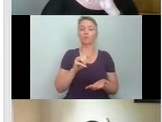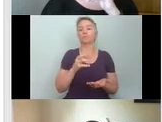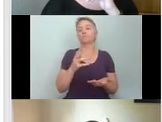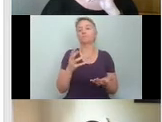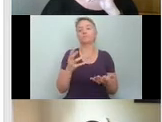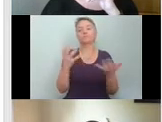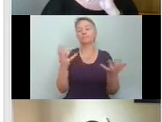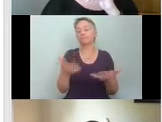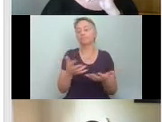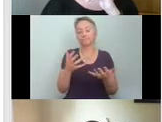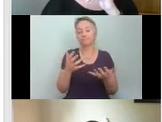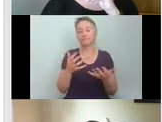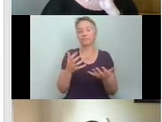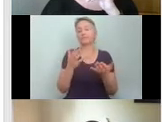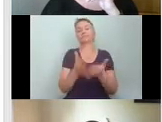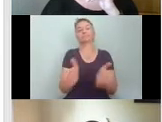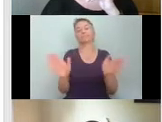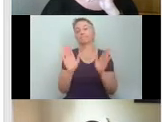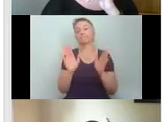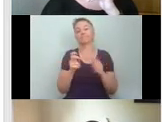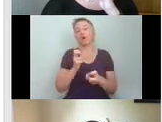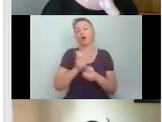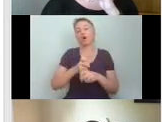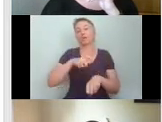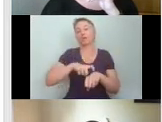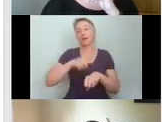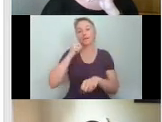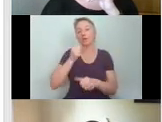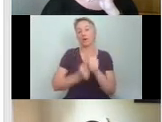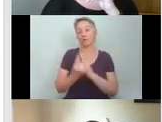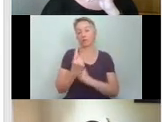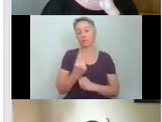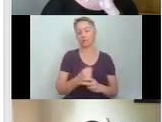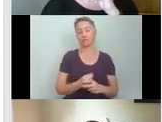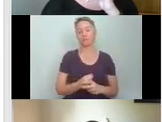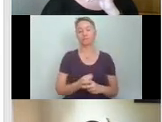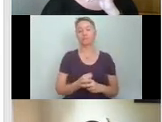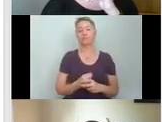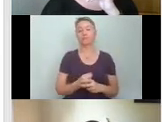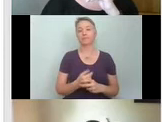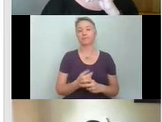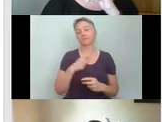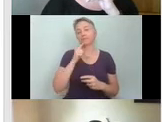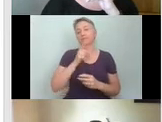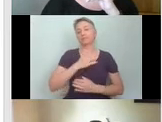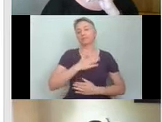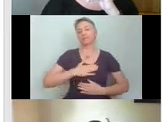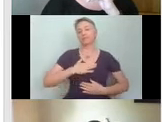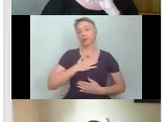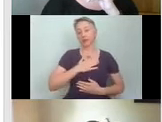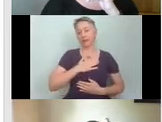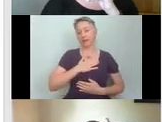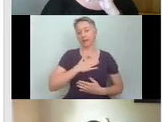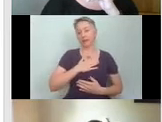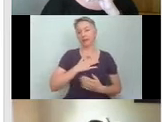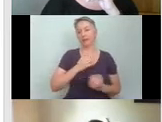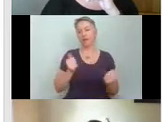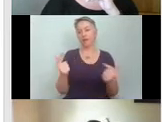it's just a difficult time for all of us. And I greatly appreciate